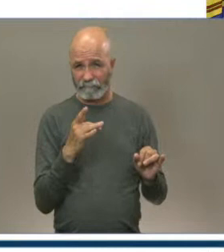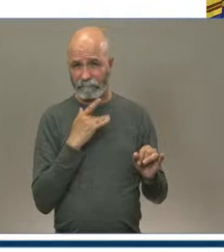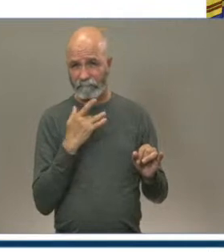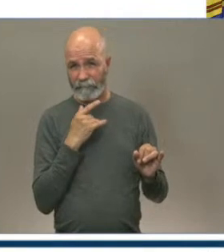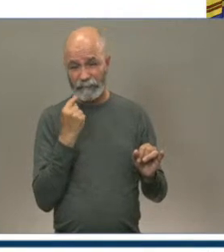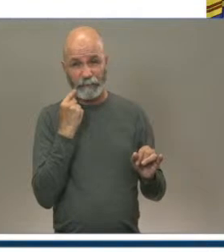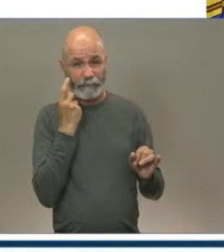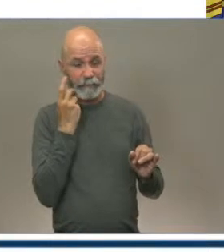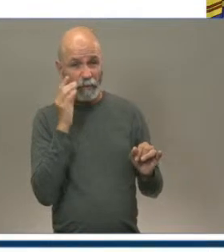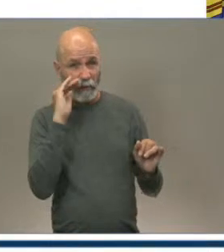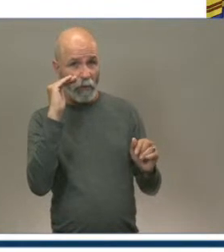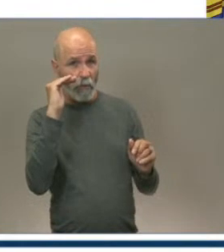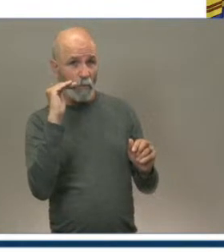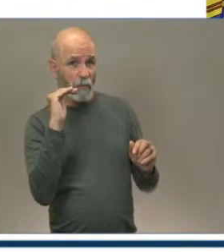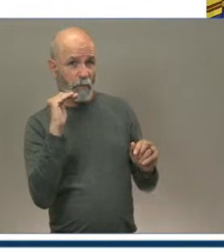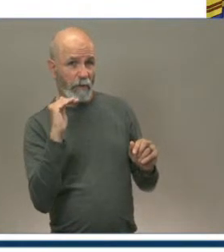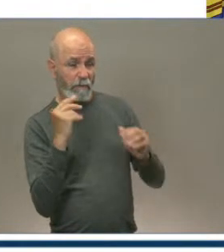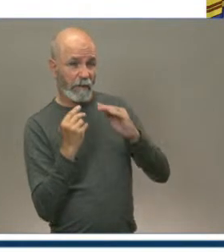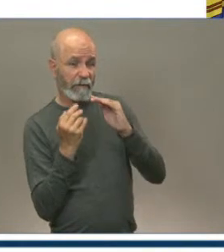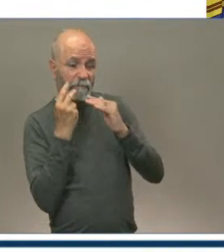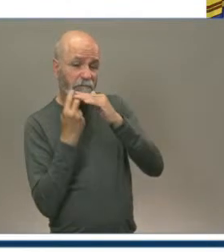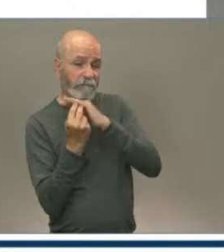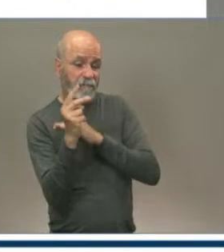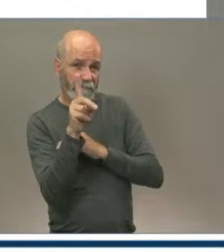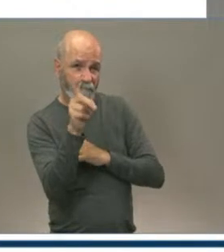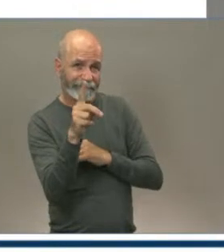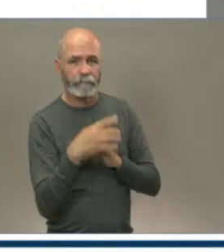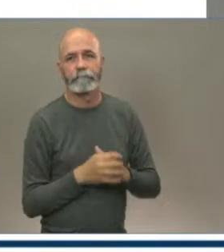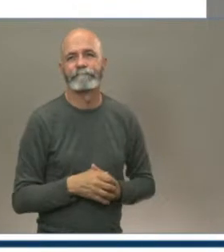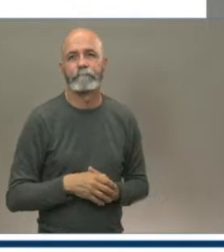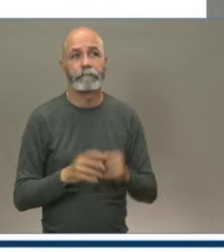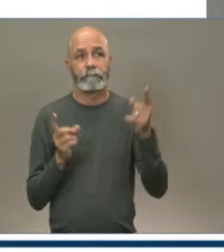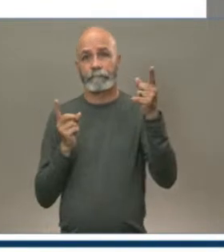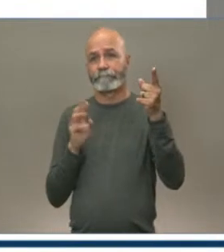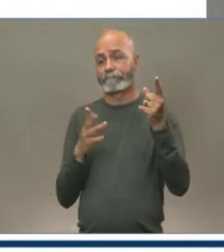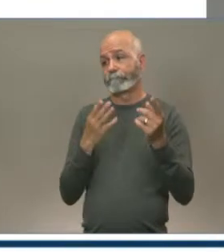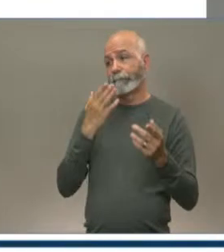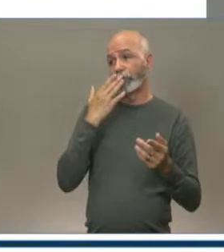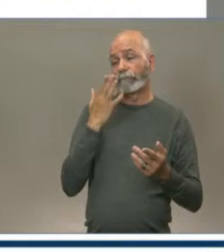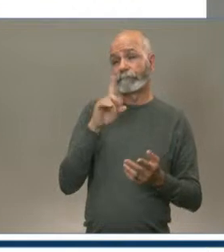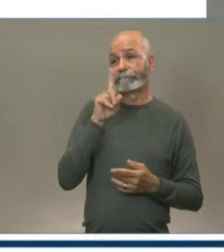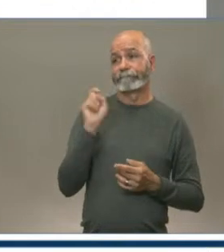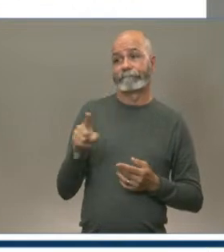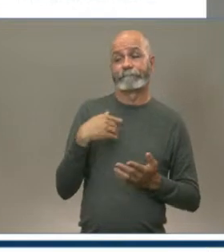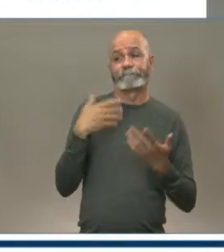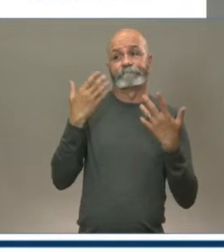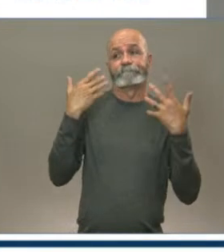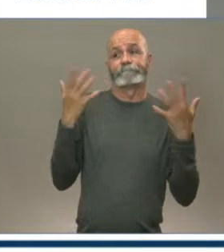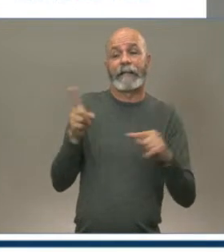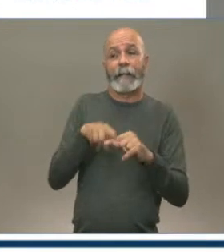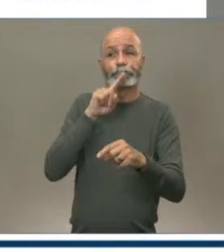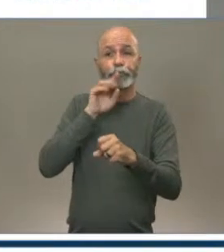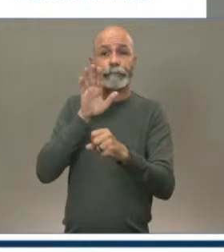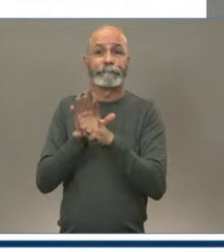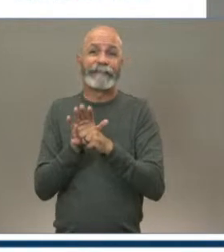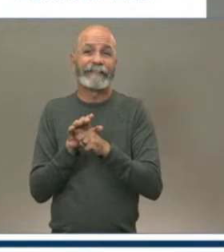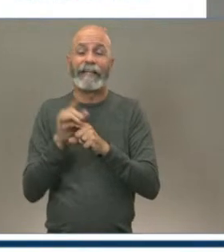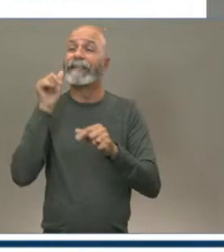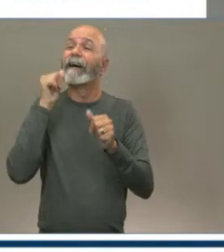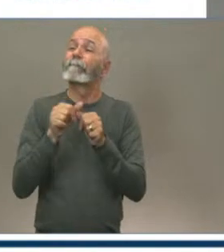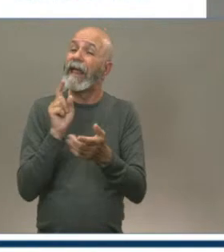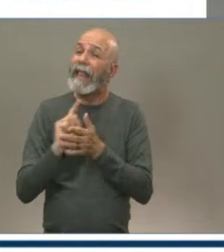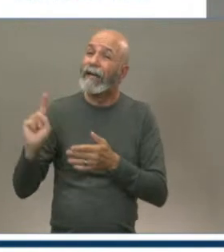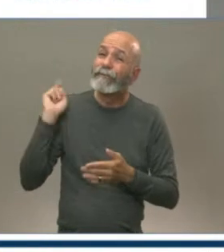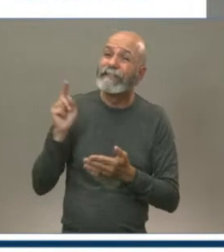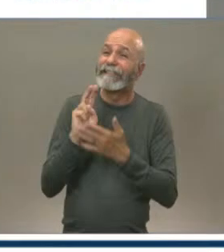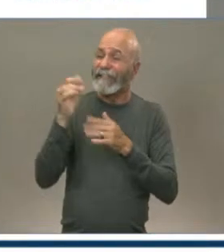day? So I can't give you a guarantee what we're going to see. Our numbers, if you look at where we were last week, it's not